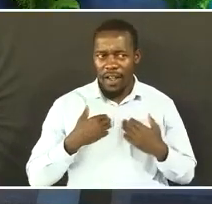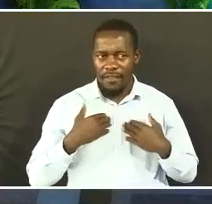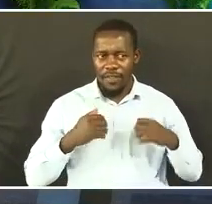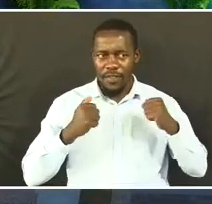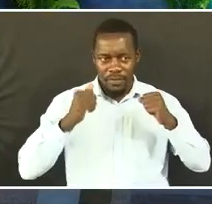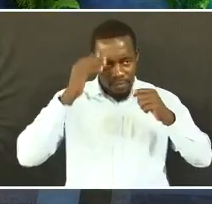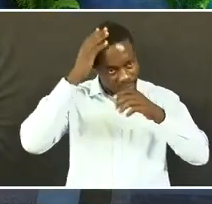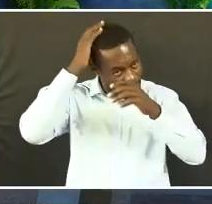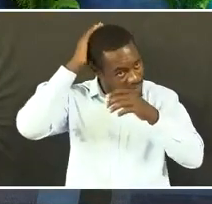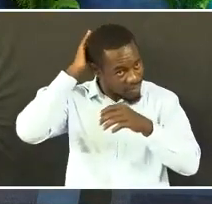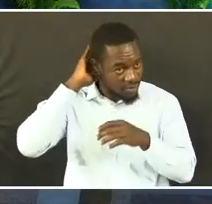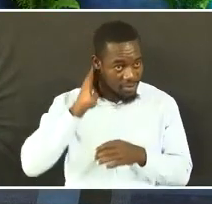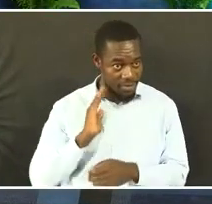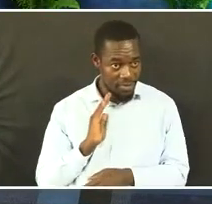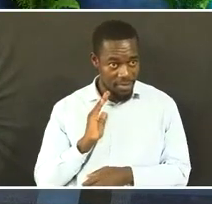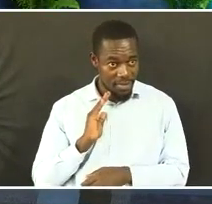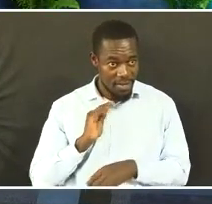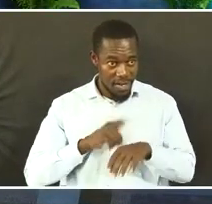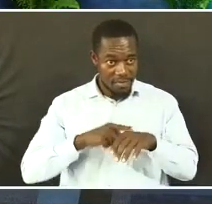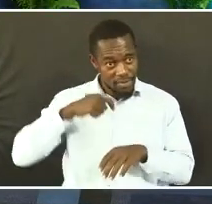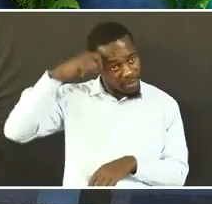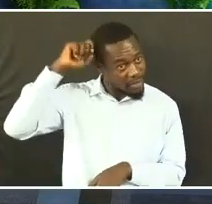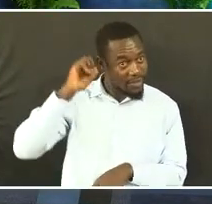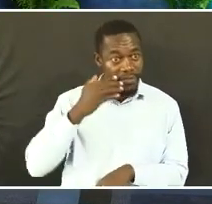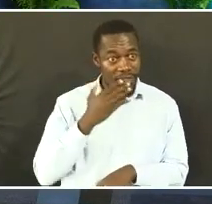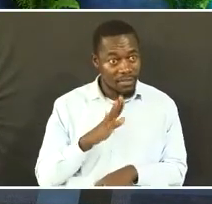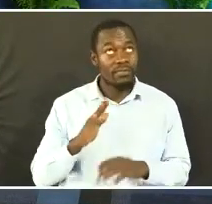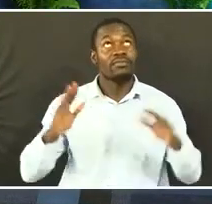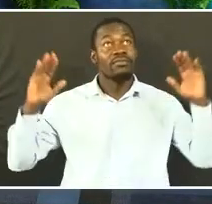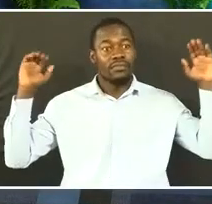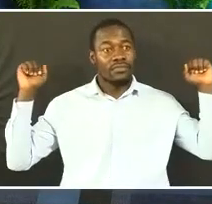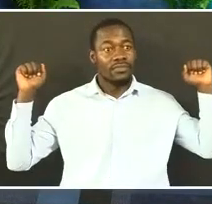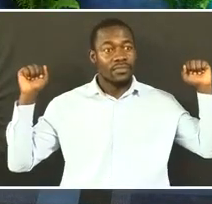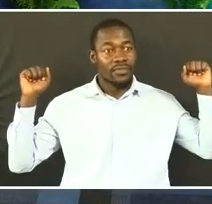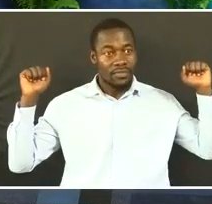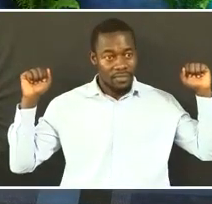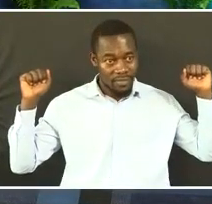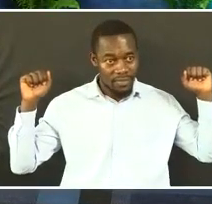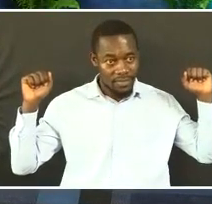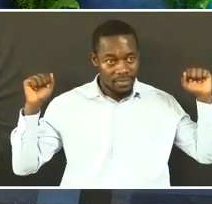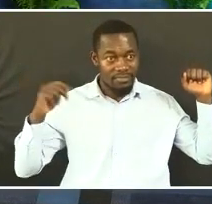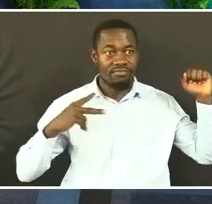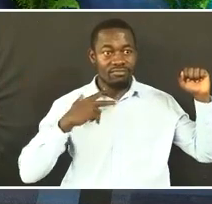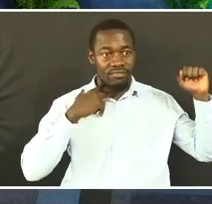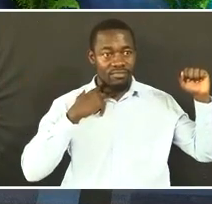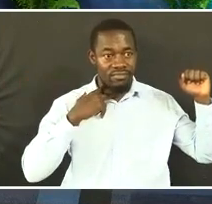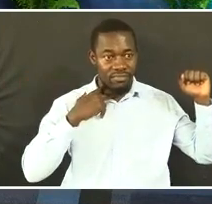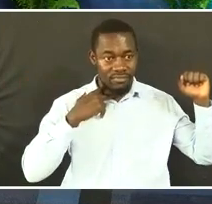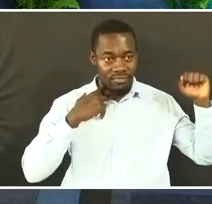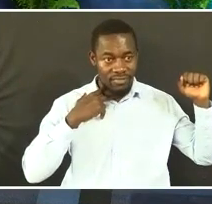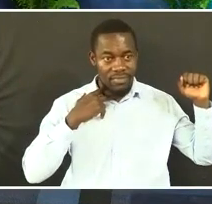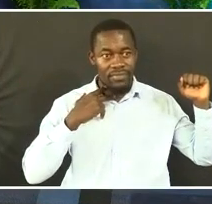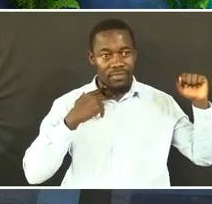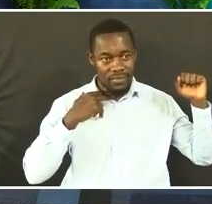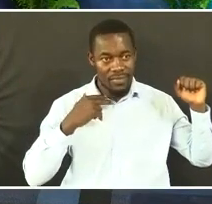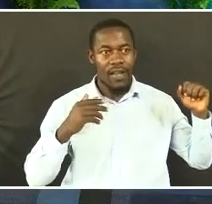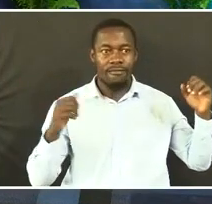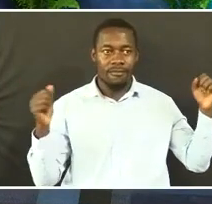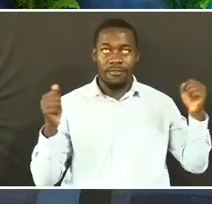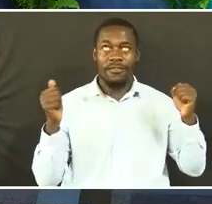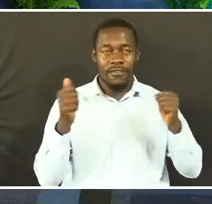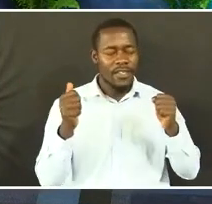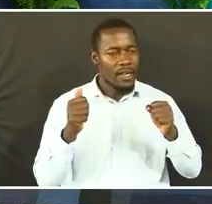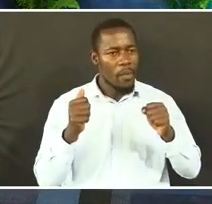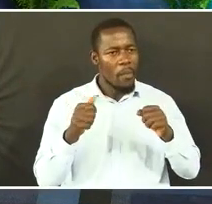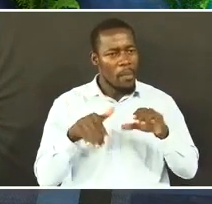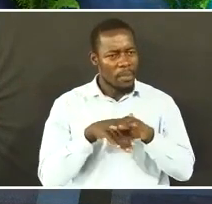Chronicles from far country. Ambassadors in foreign lands. To our